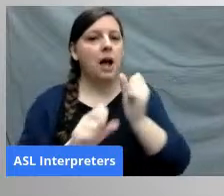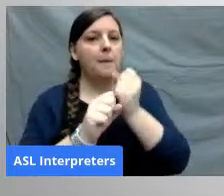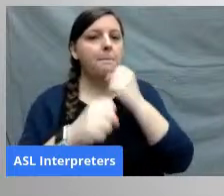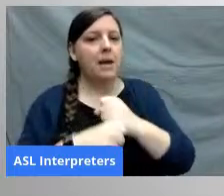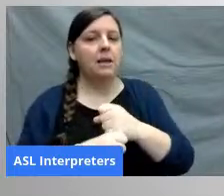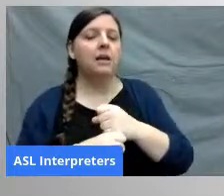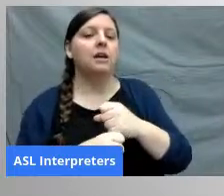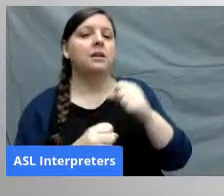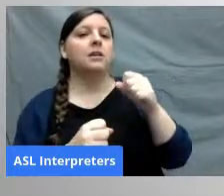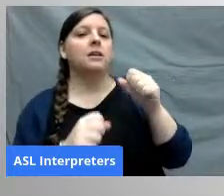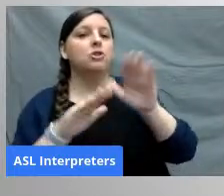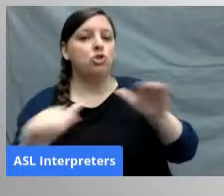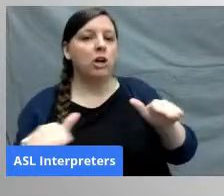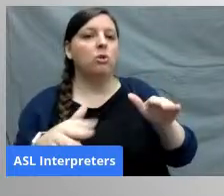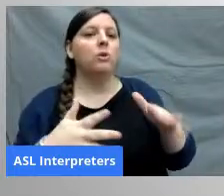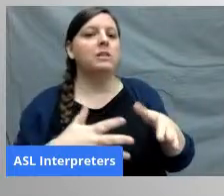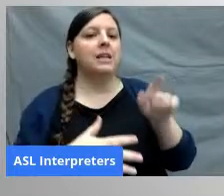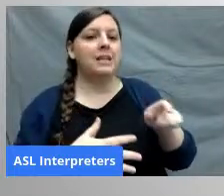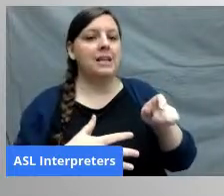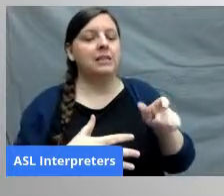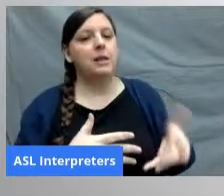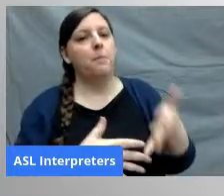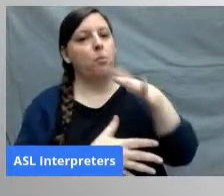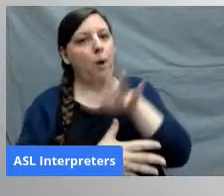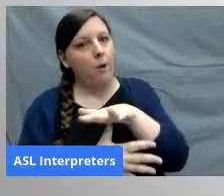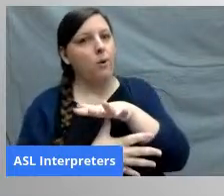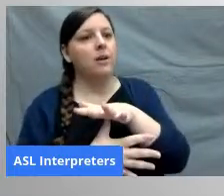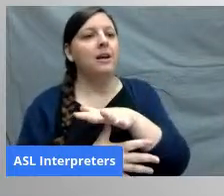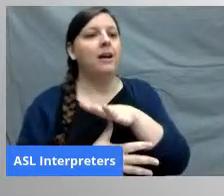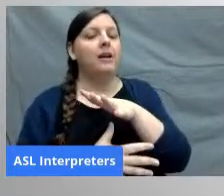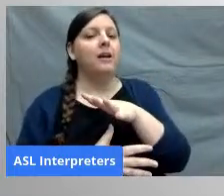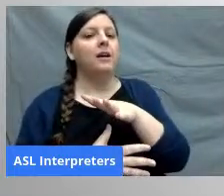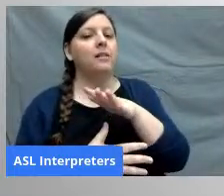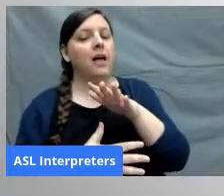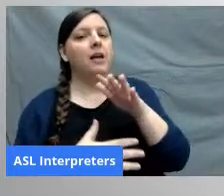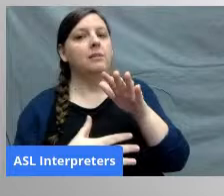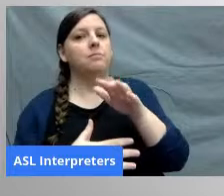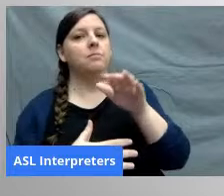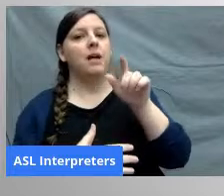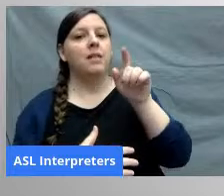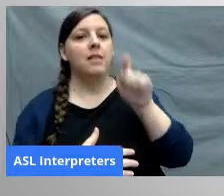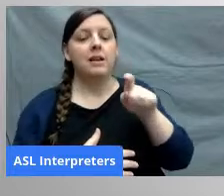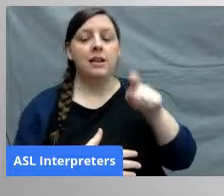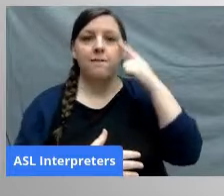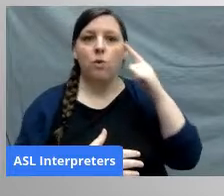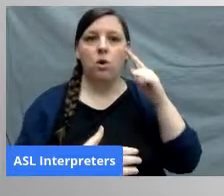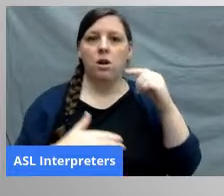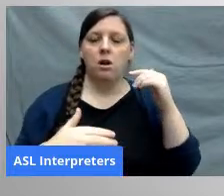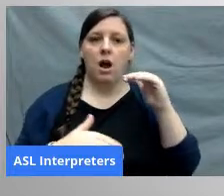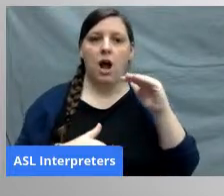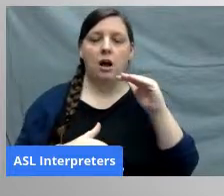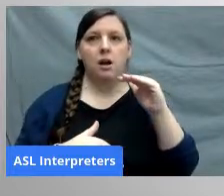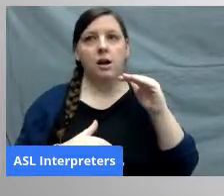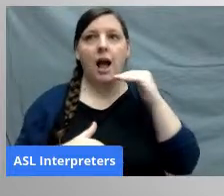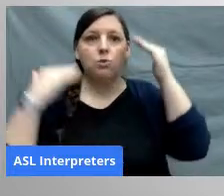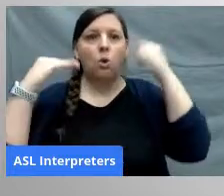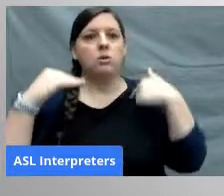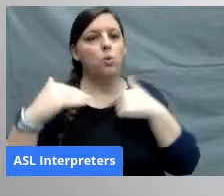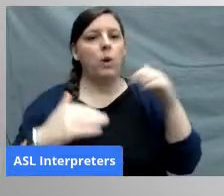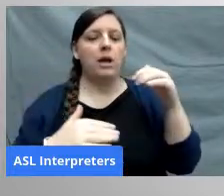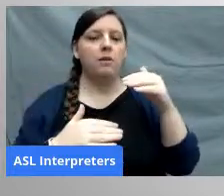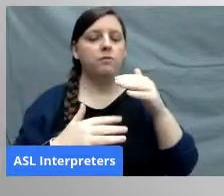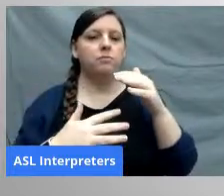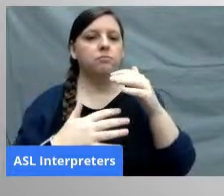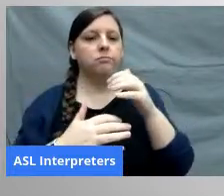but prioritizing the needs of adults over children. And at some point, we're going to have to try to find a balance